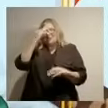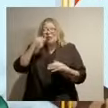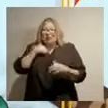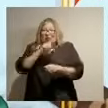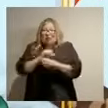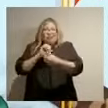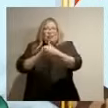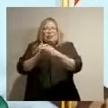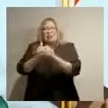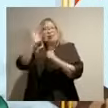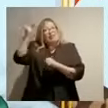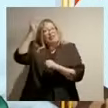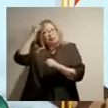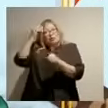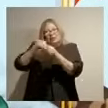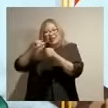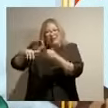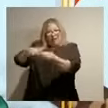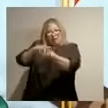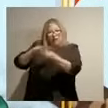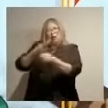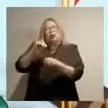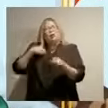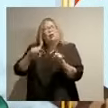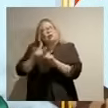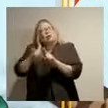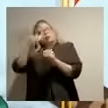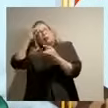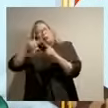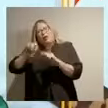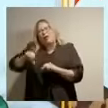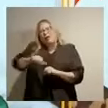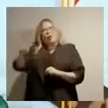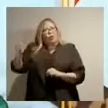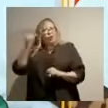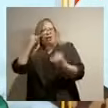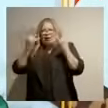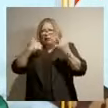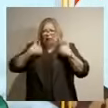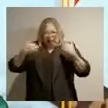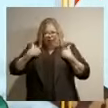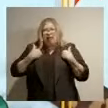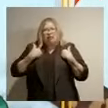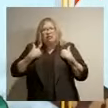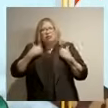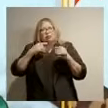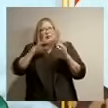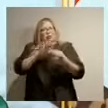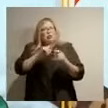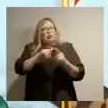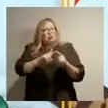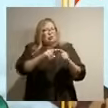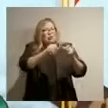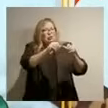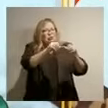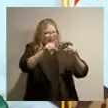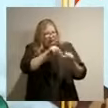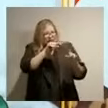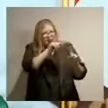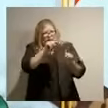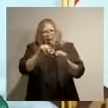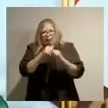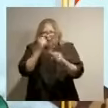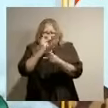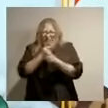and also mindful of other ideas we have in relationship to sites to keep that project moving forward and to